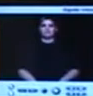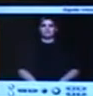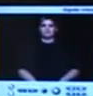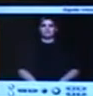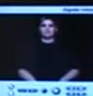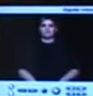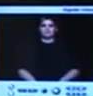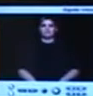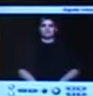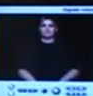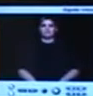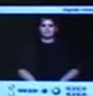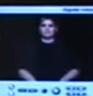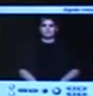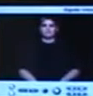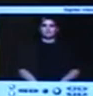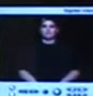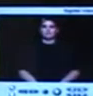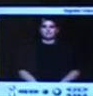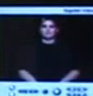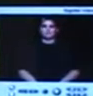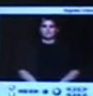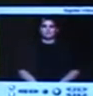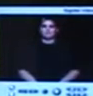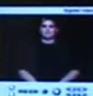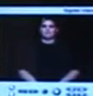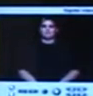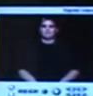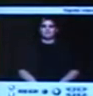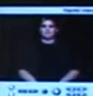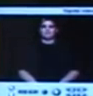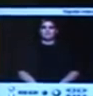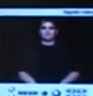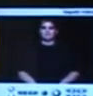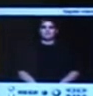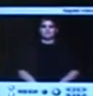used and how to use it. The